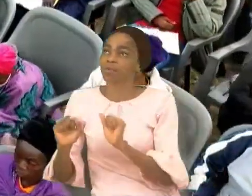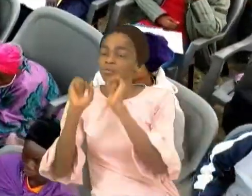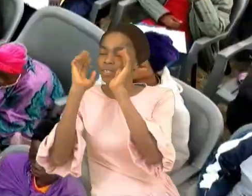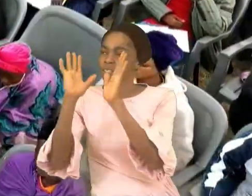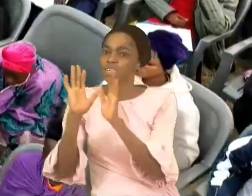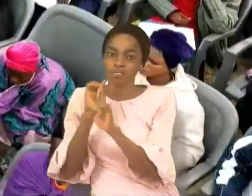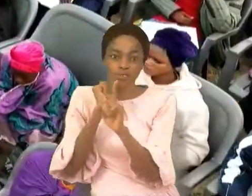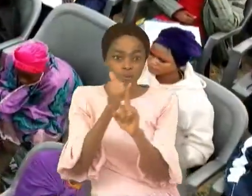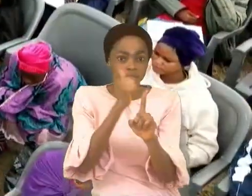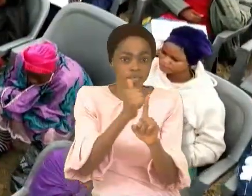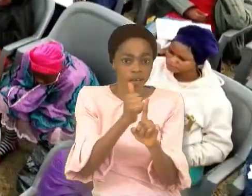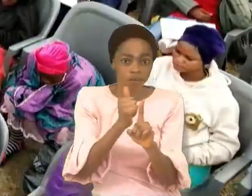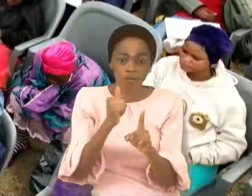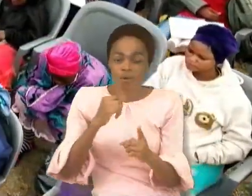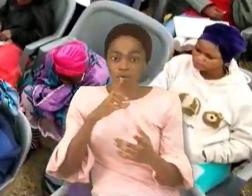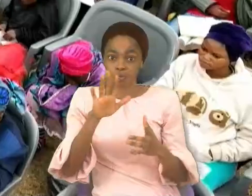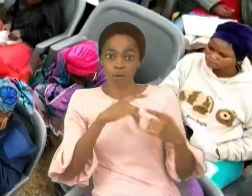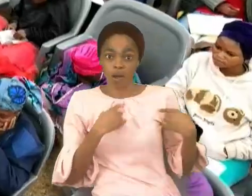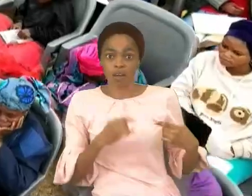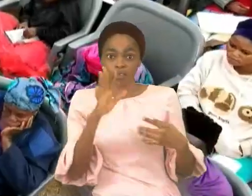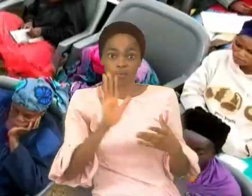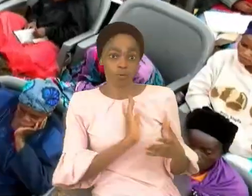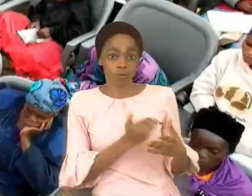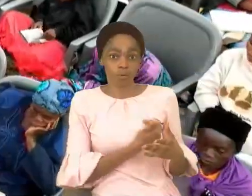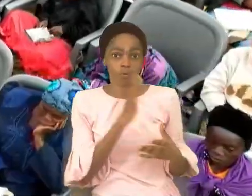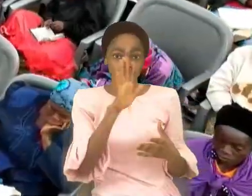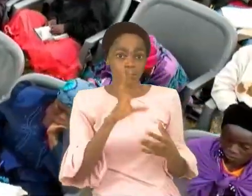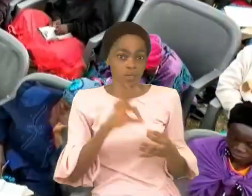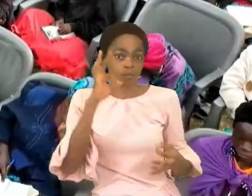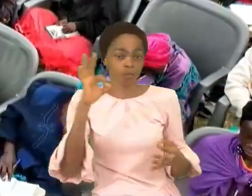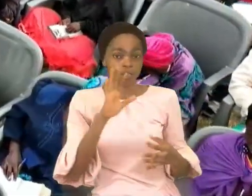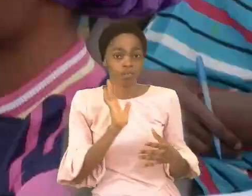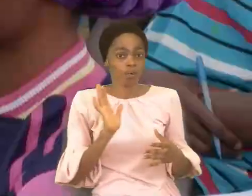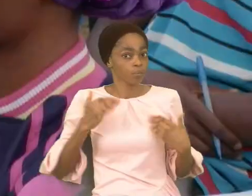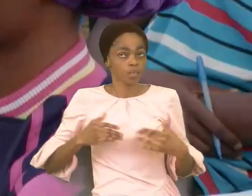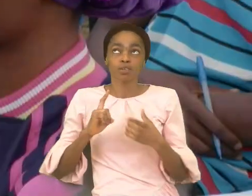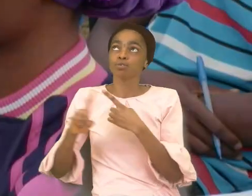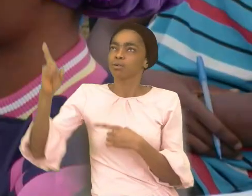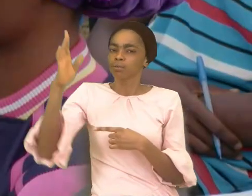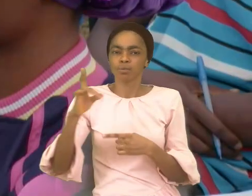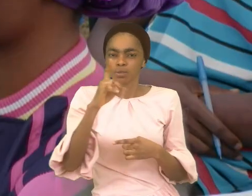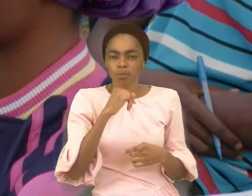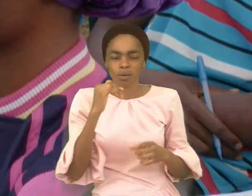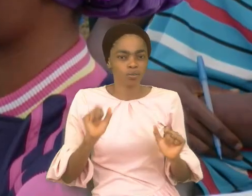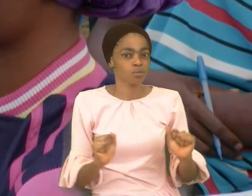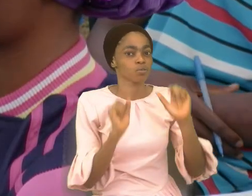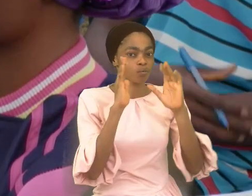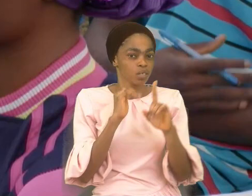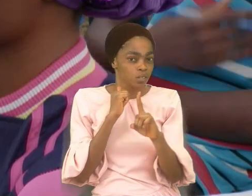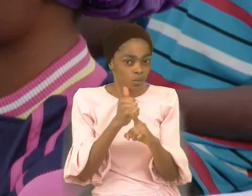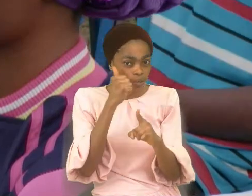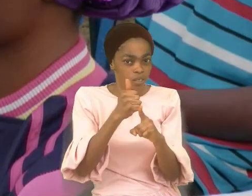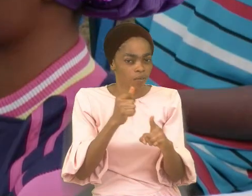mind unto God, you're not going to submit yourself unto the threats of man. The